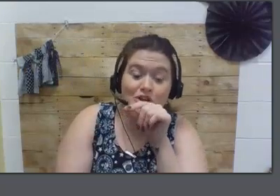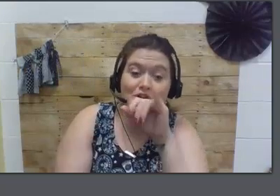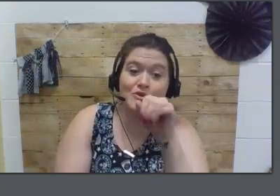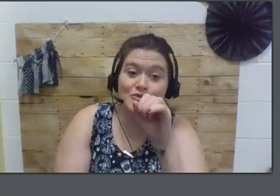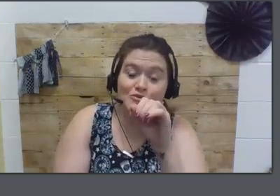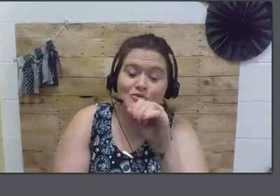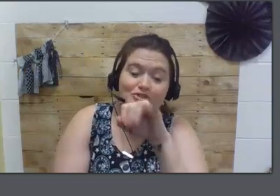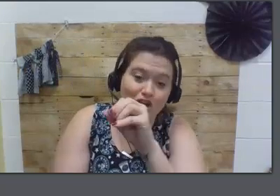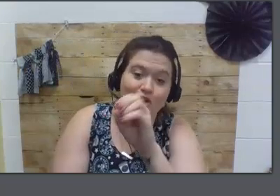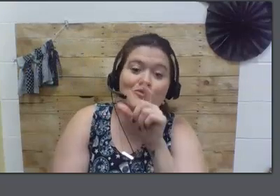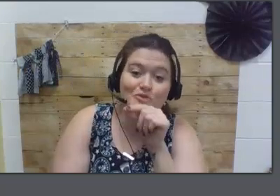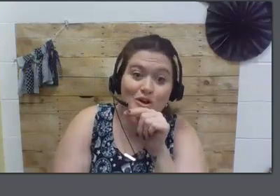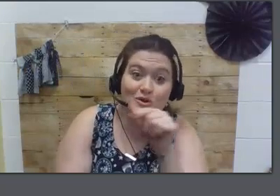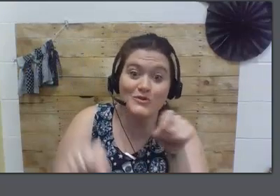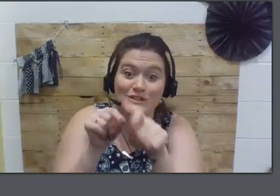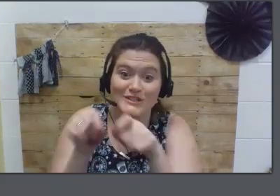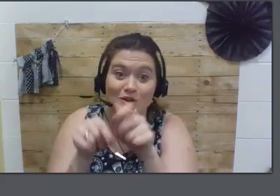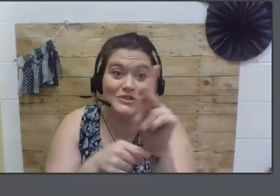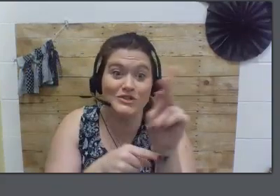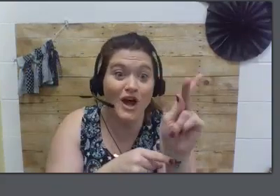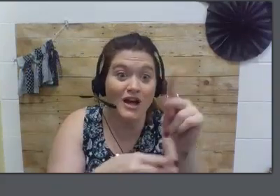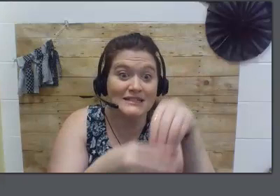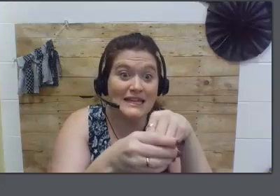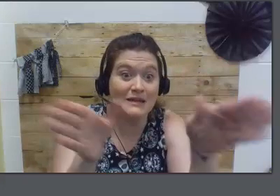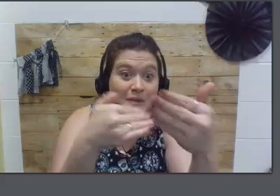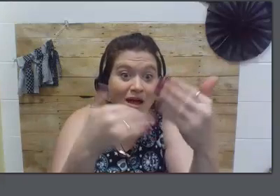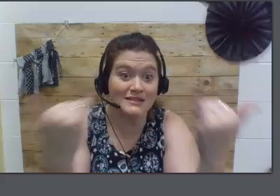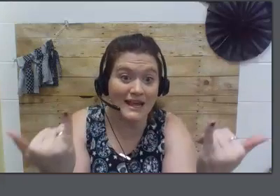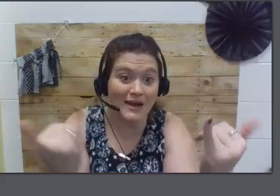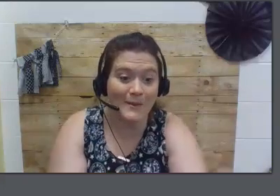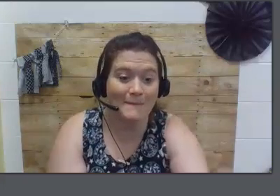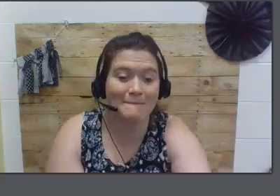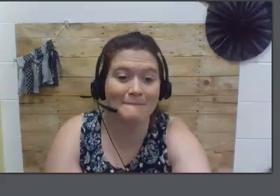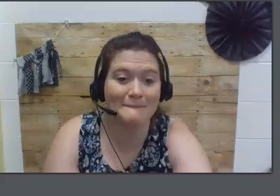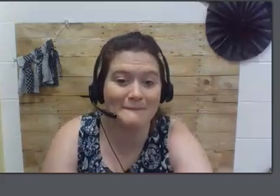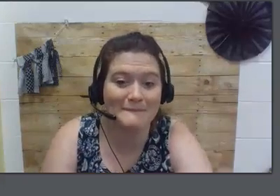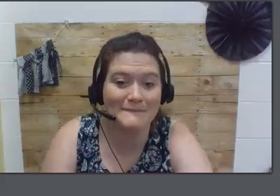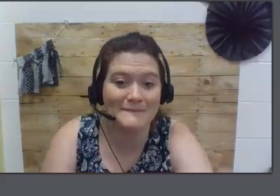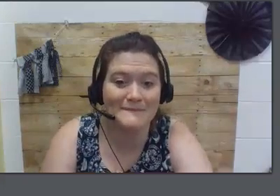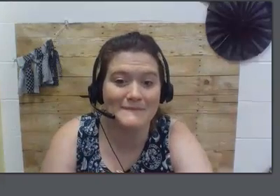Slow Joe Crow sews knocks in box now.